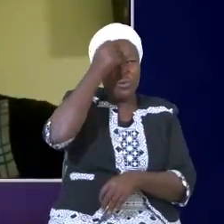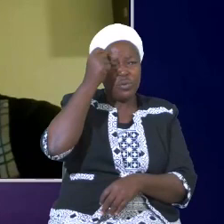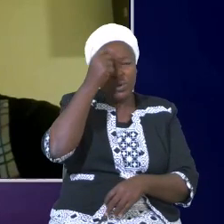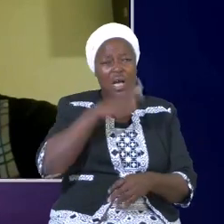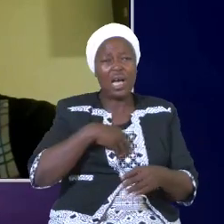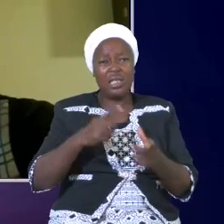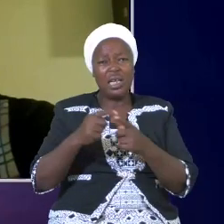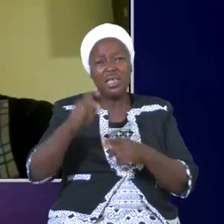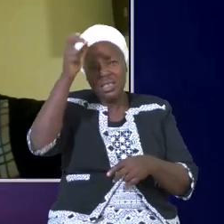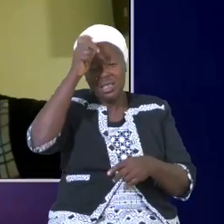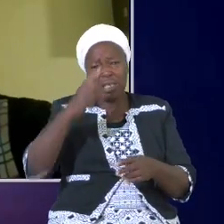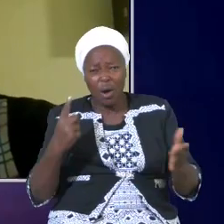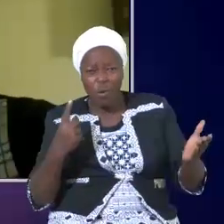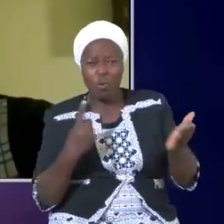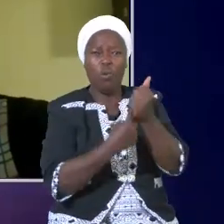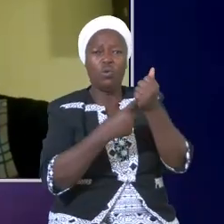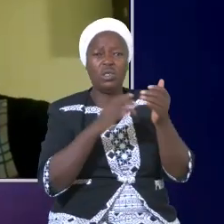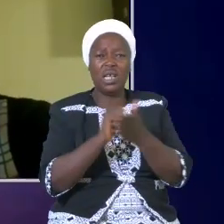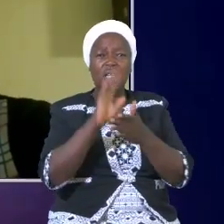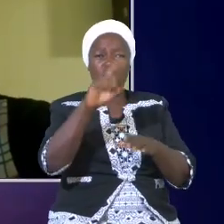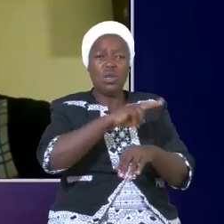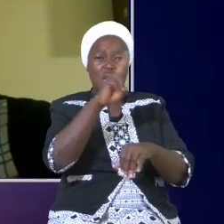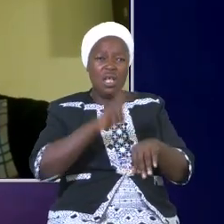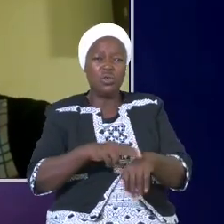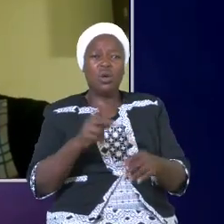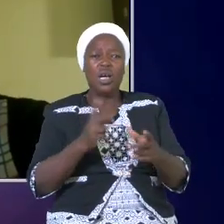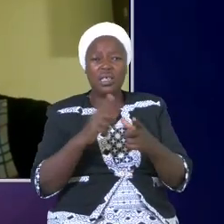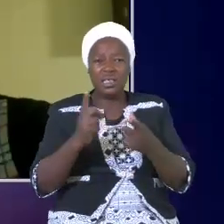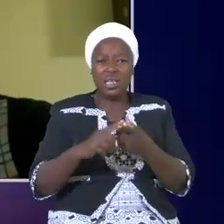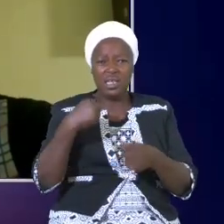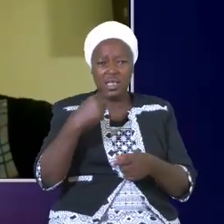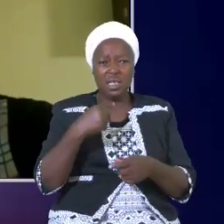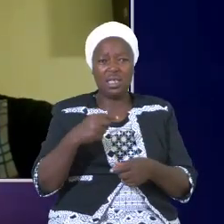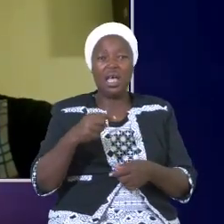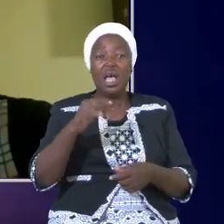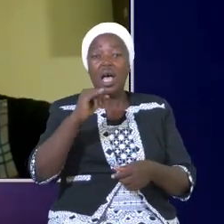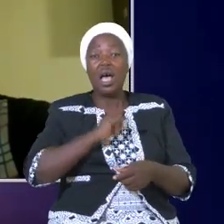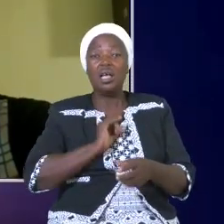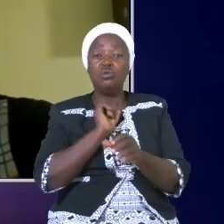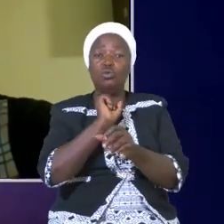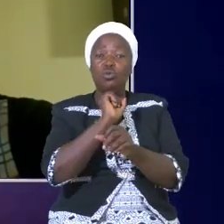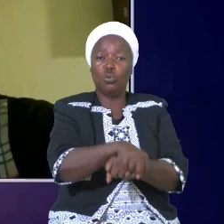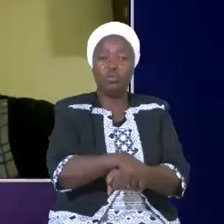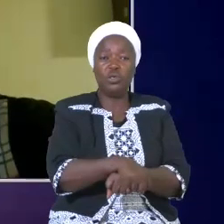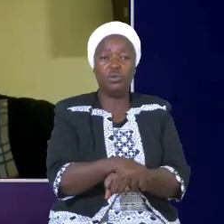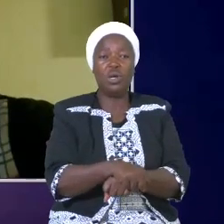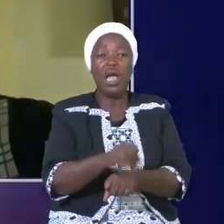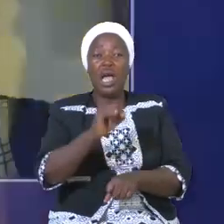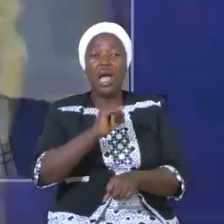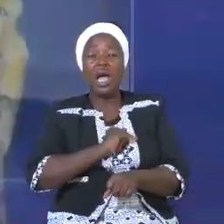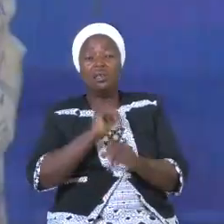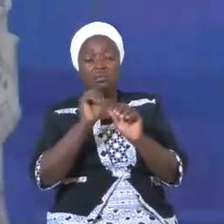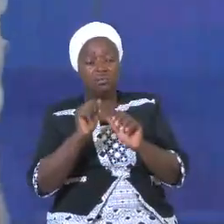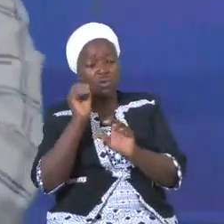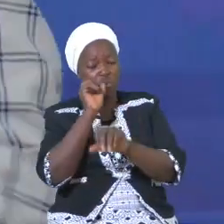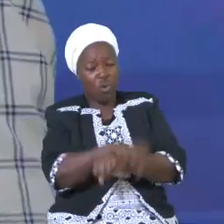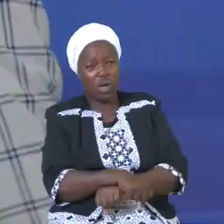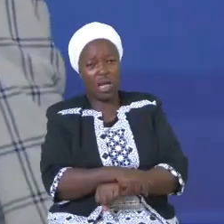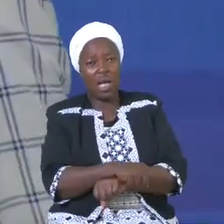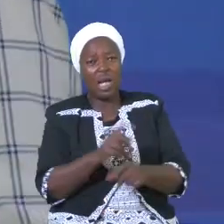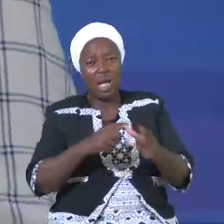grabs your nature and he says i subdue i subject i